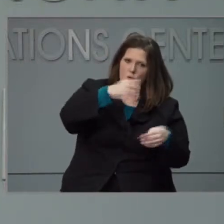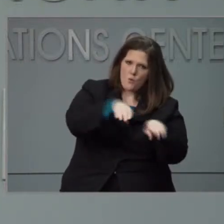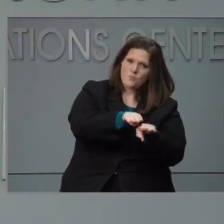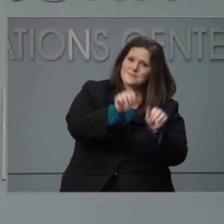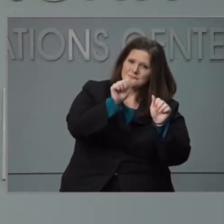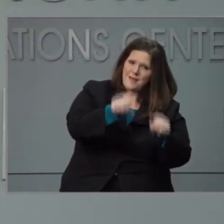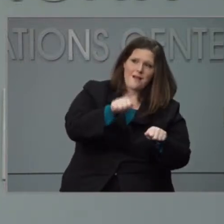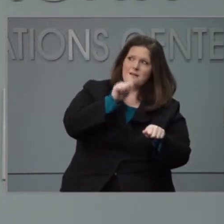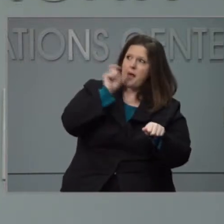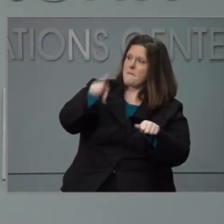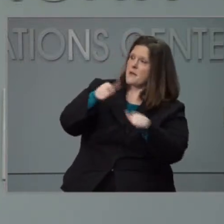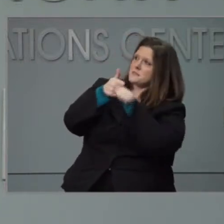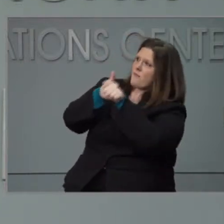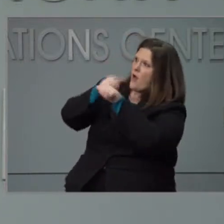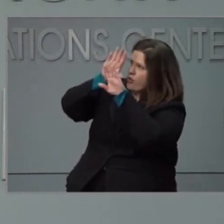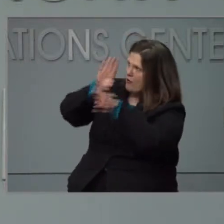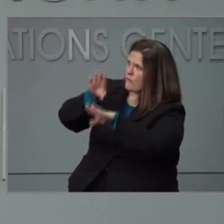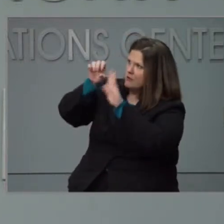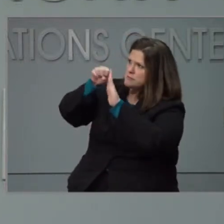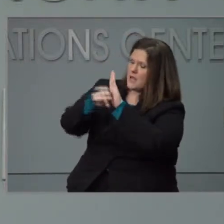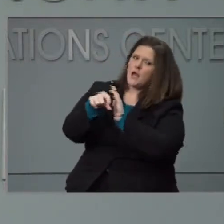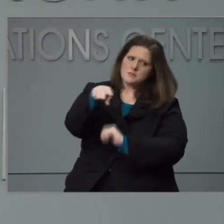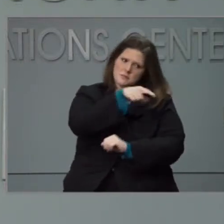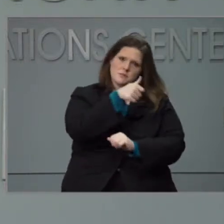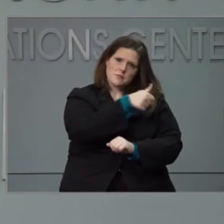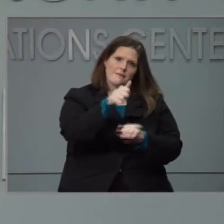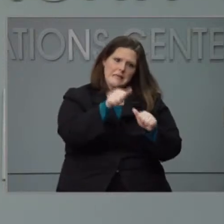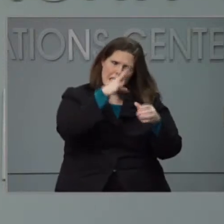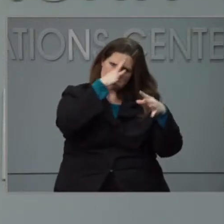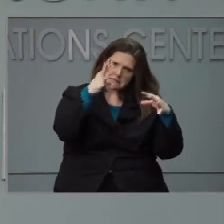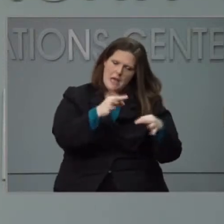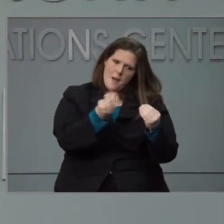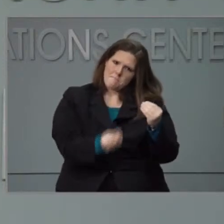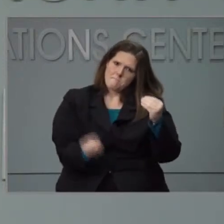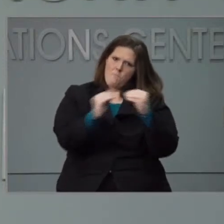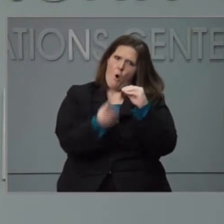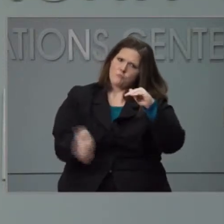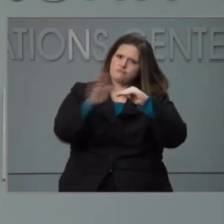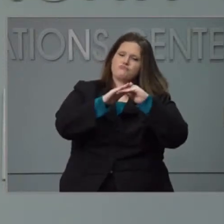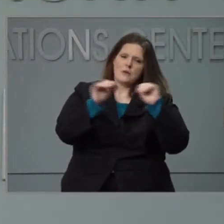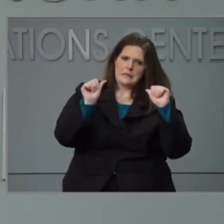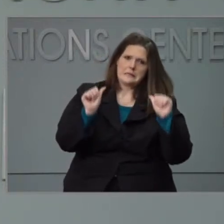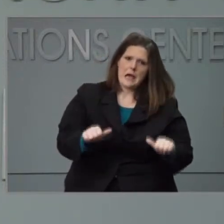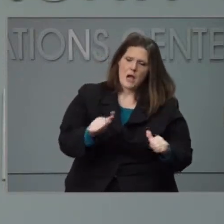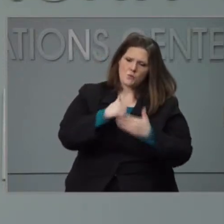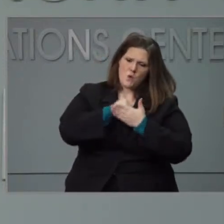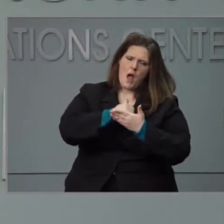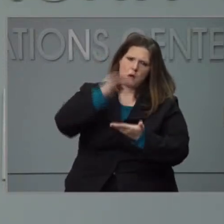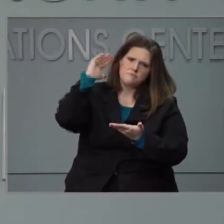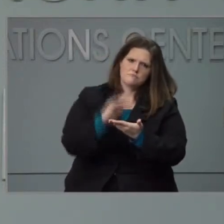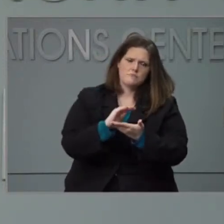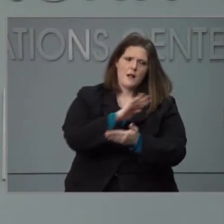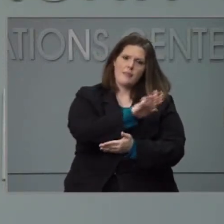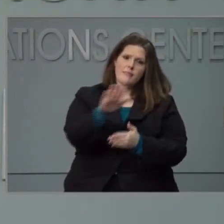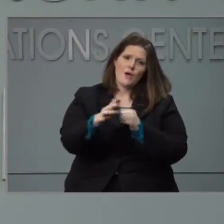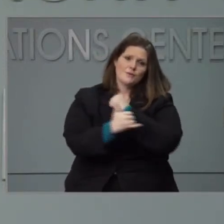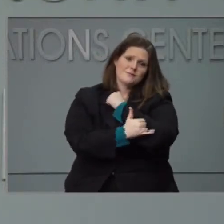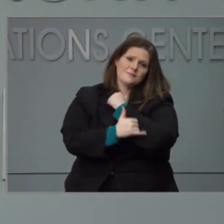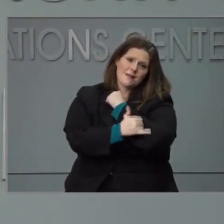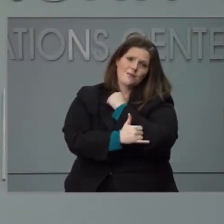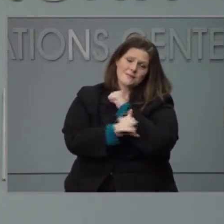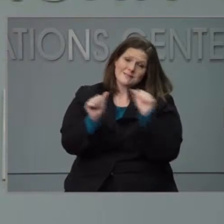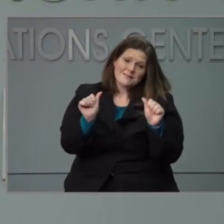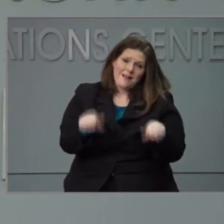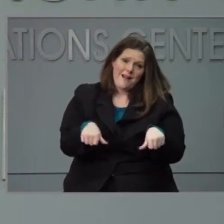floor and to attract or to attack the virus specifically in their communities. It